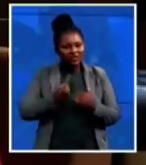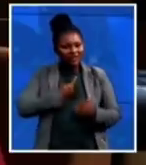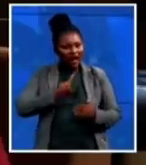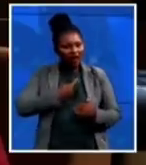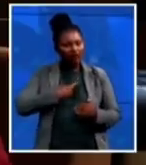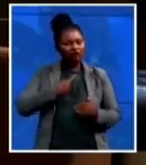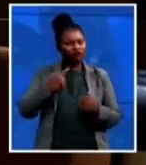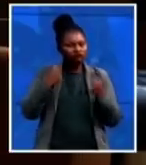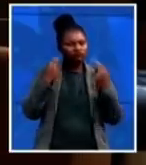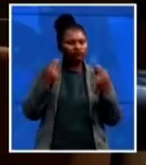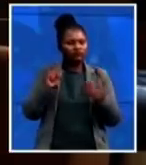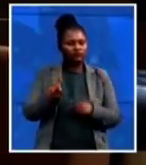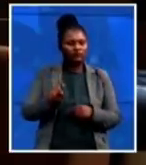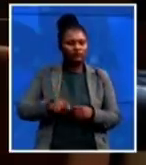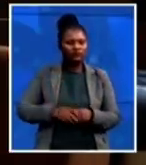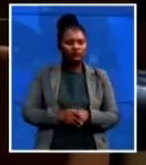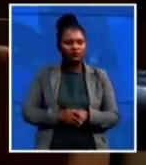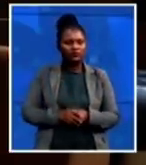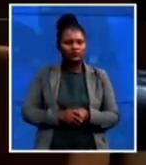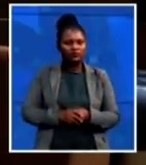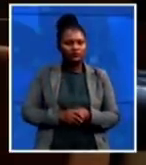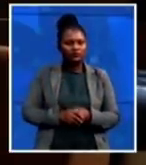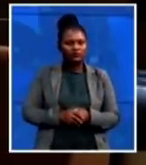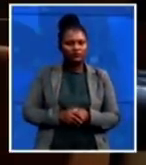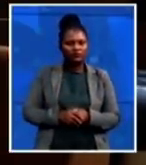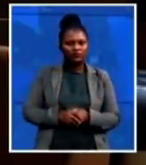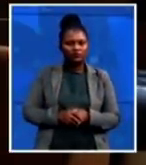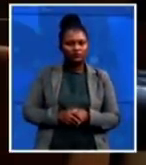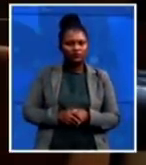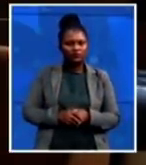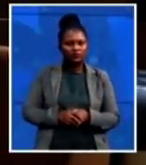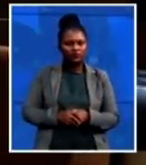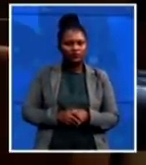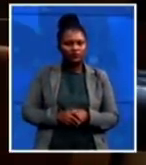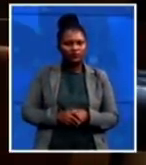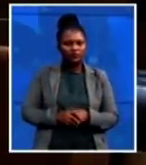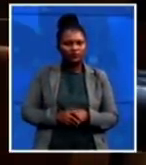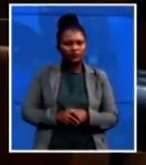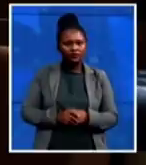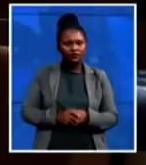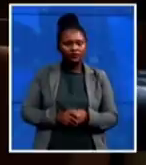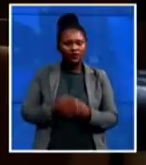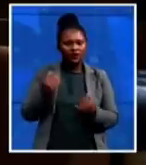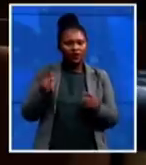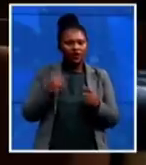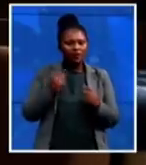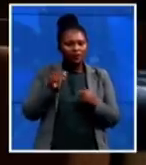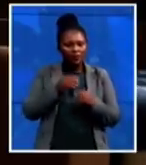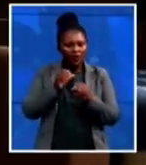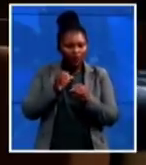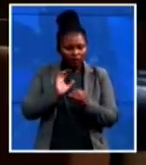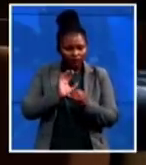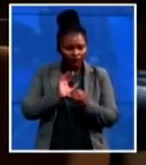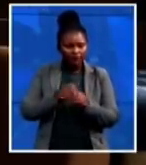That question? Yes. So, get it. okay, let me just come closer to the mic. The question is, can the